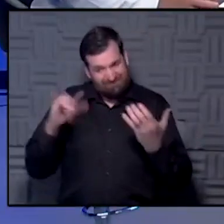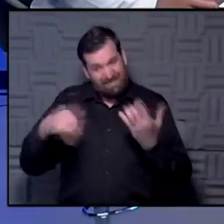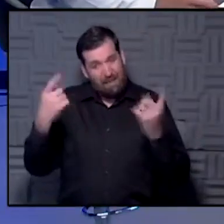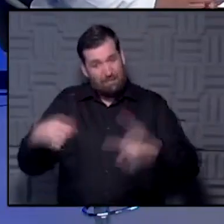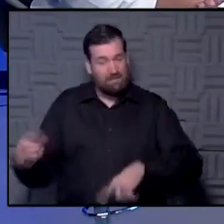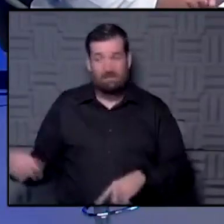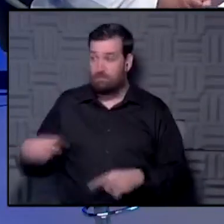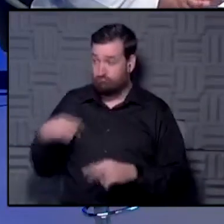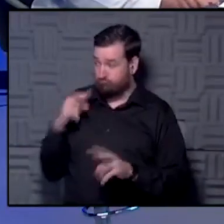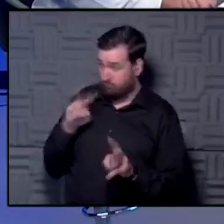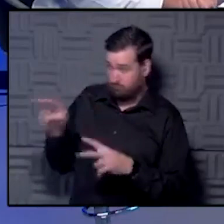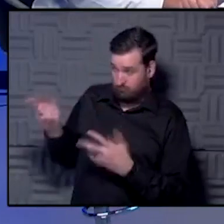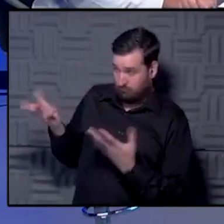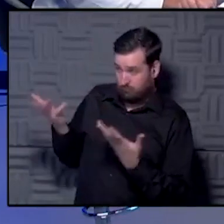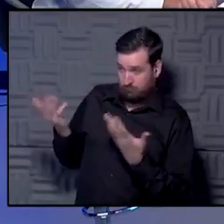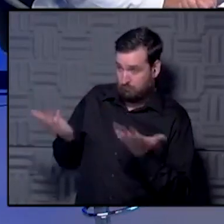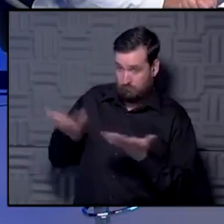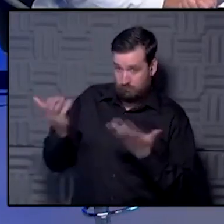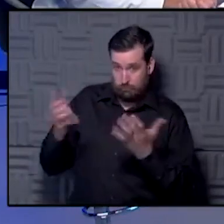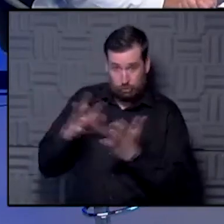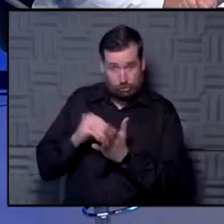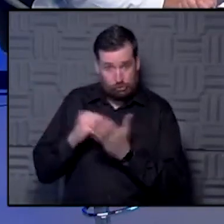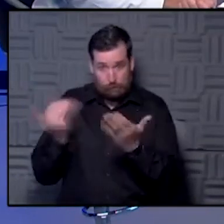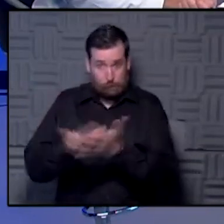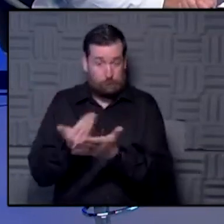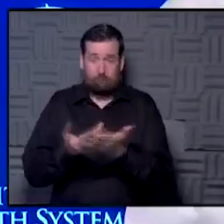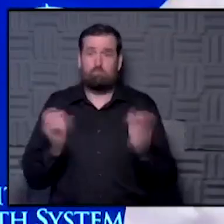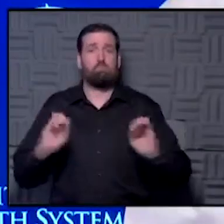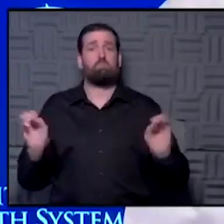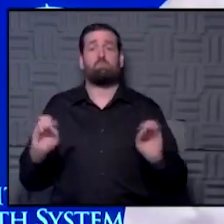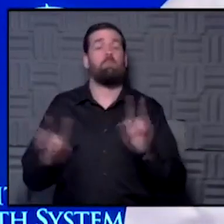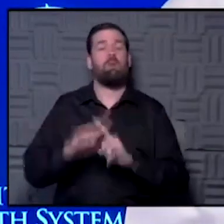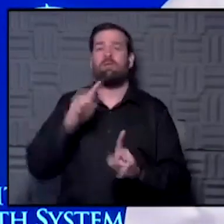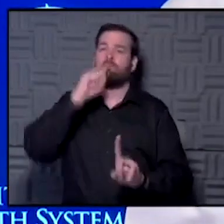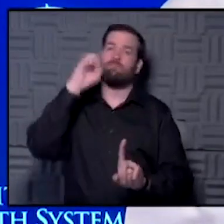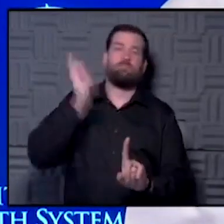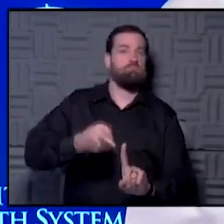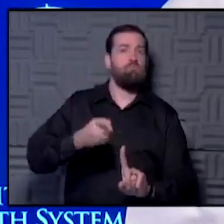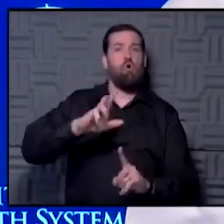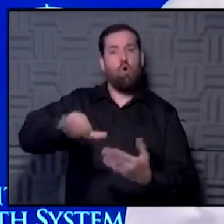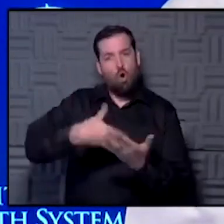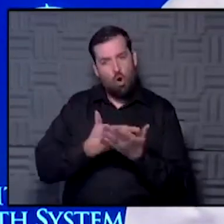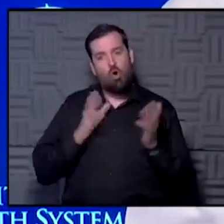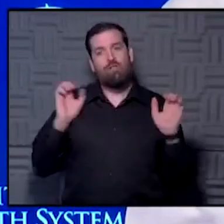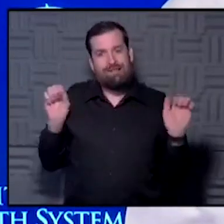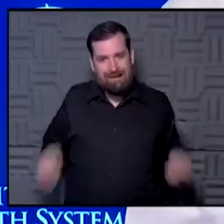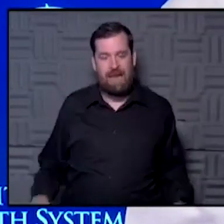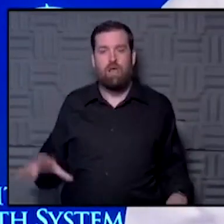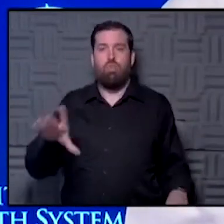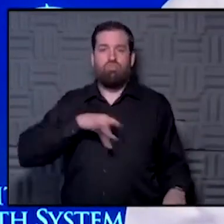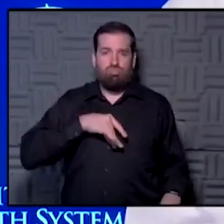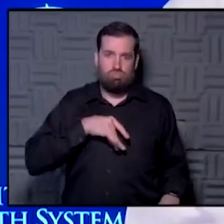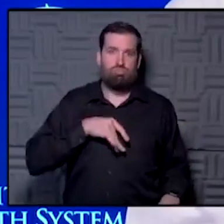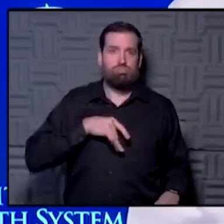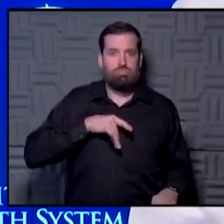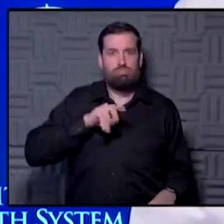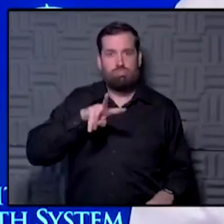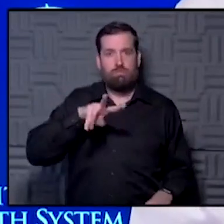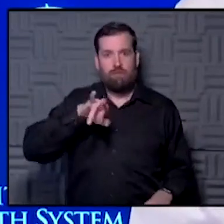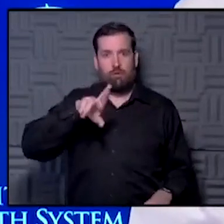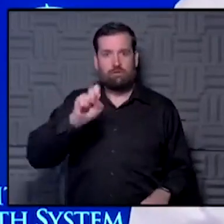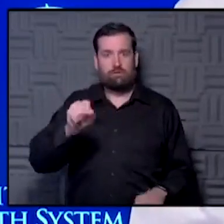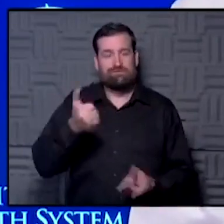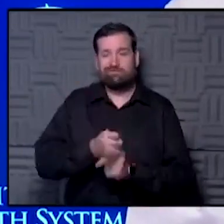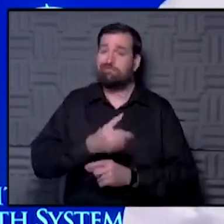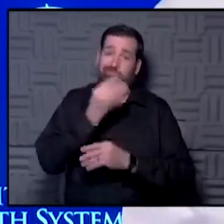new from this other than maybe a message that we are all vulnerable and susceptible to this virus that